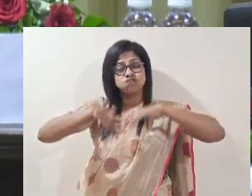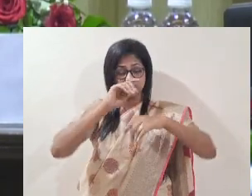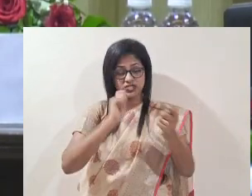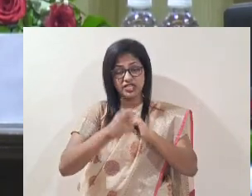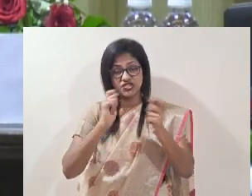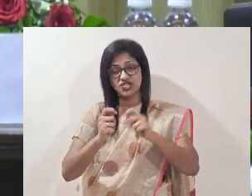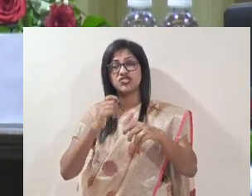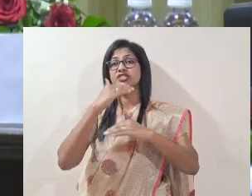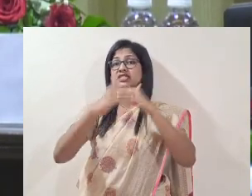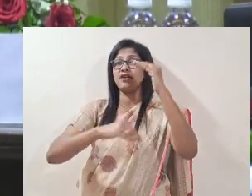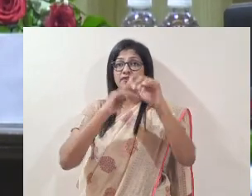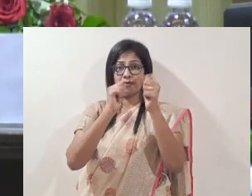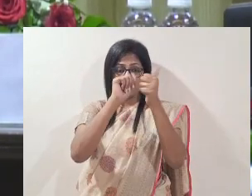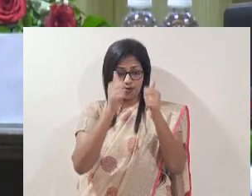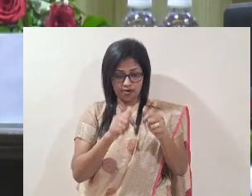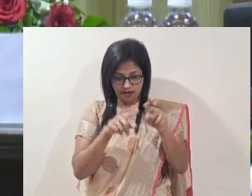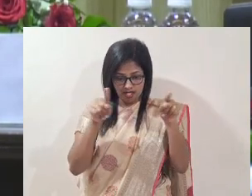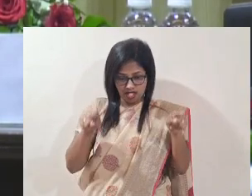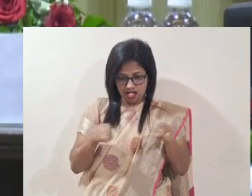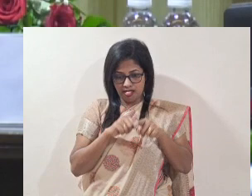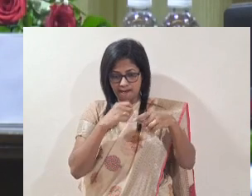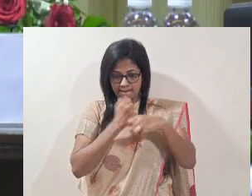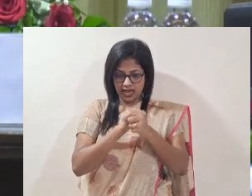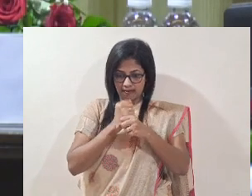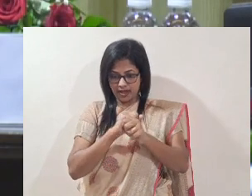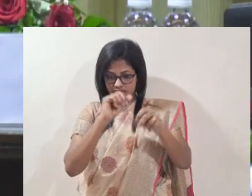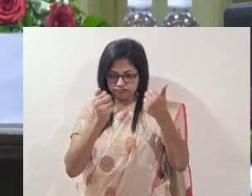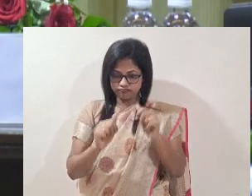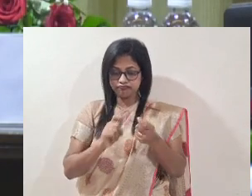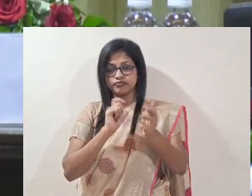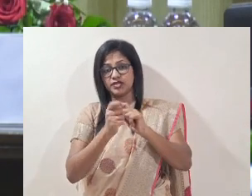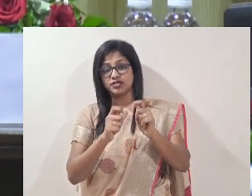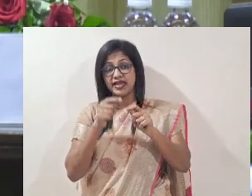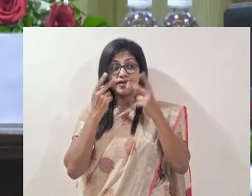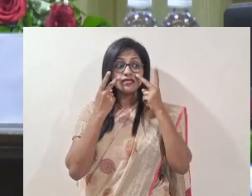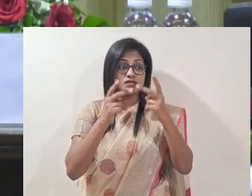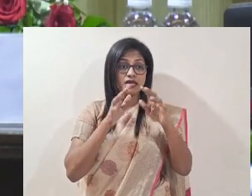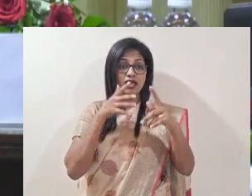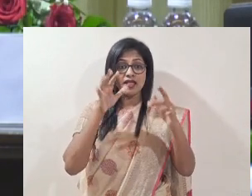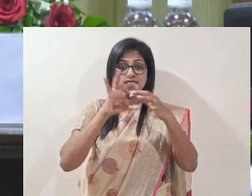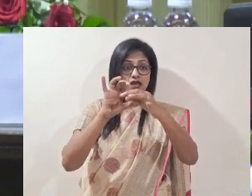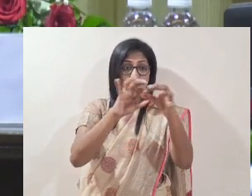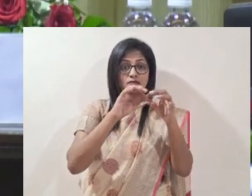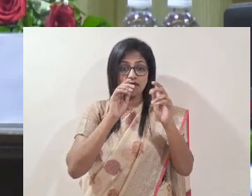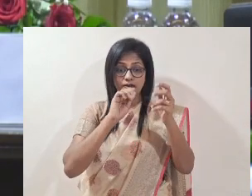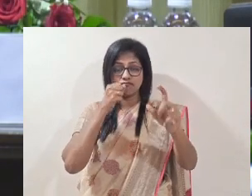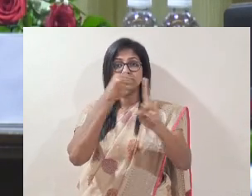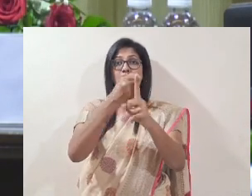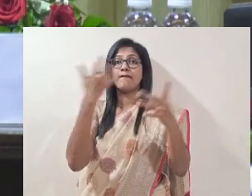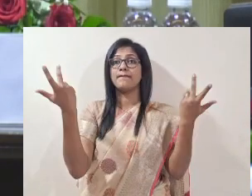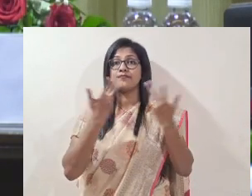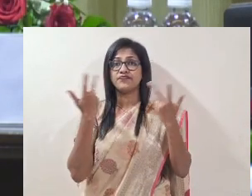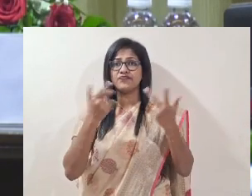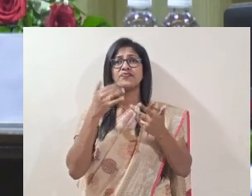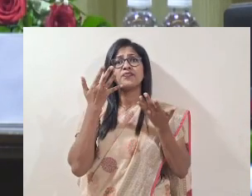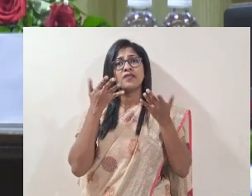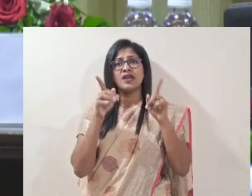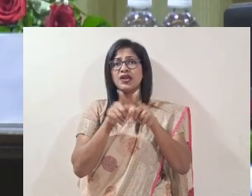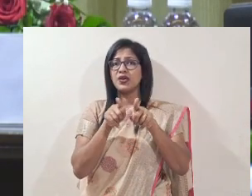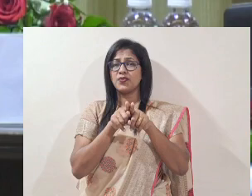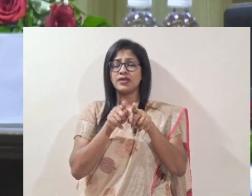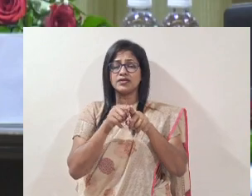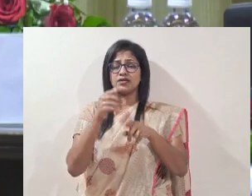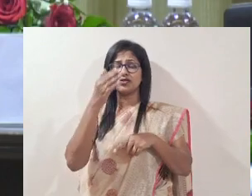model and see how it has an impact on the network. Even must